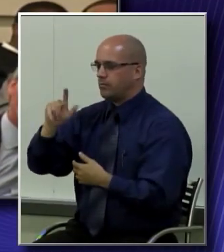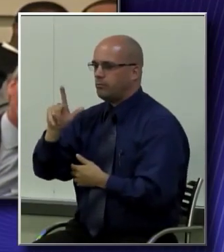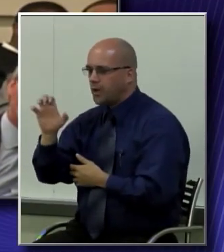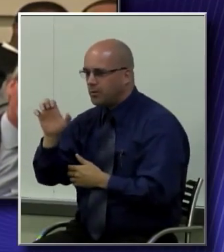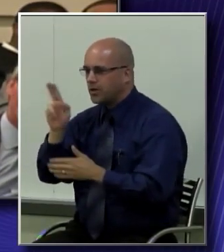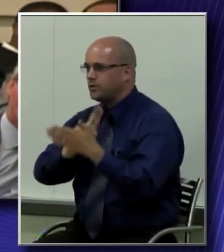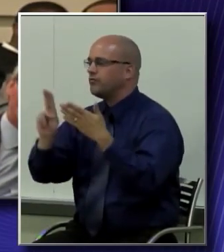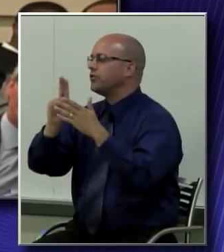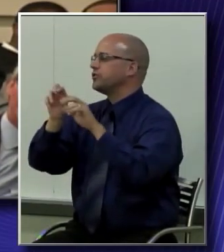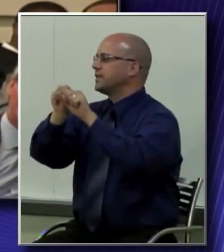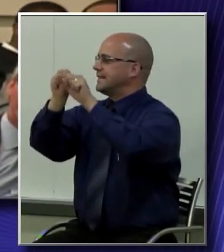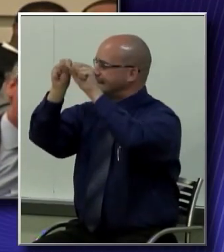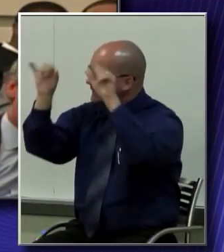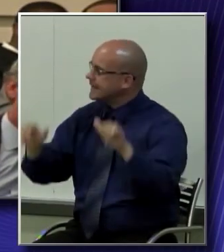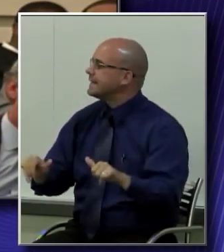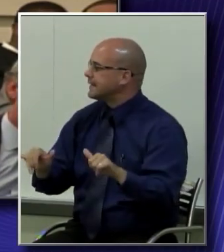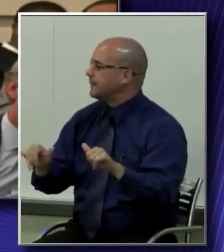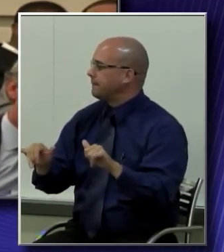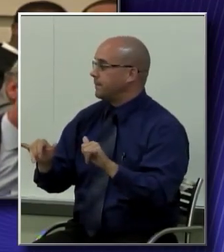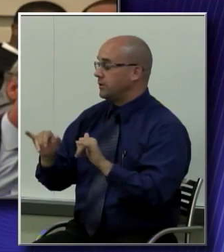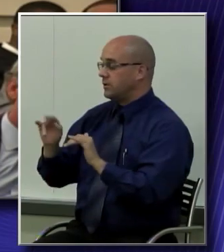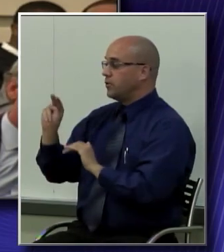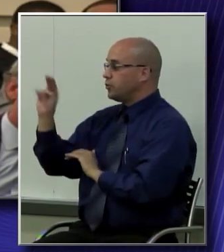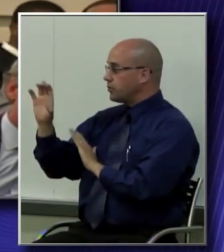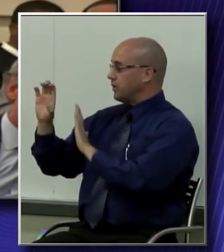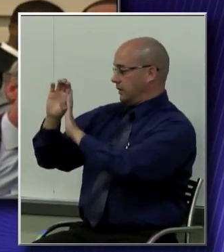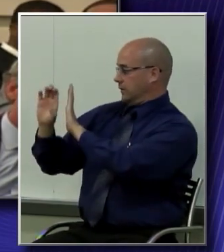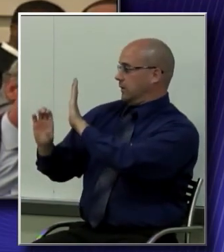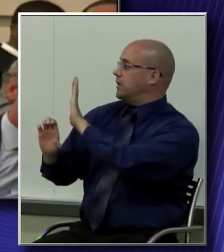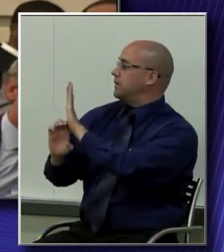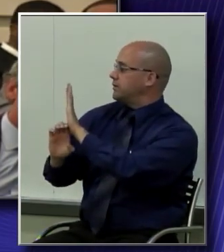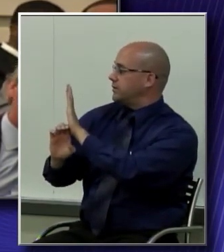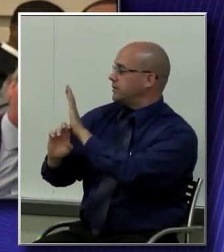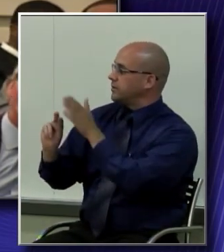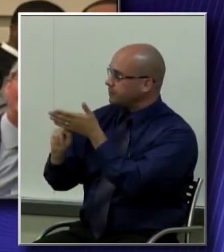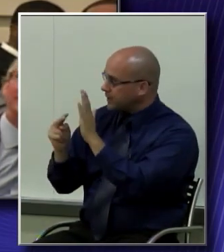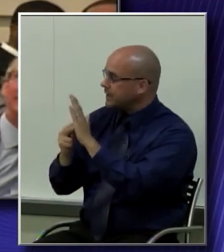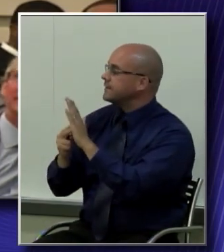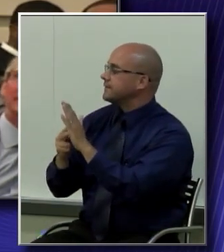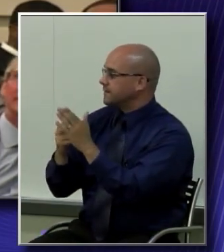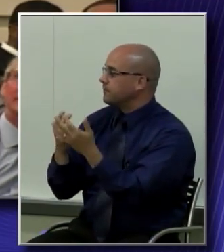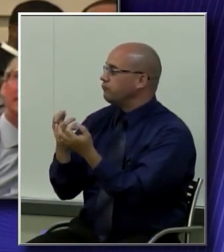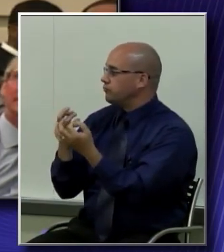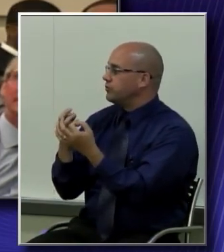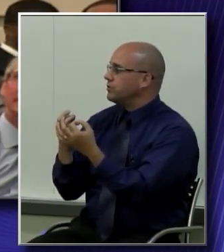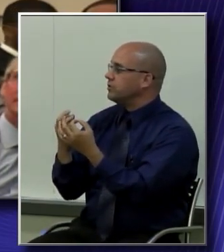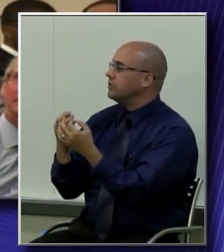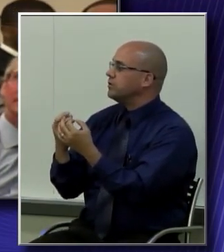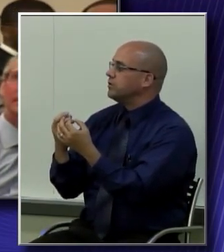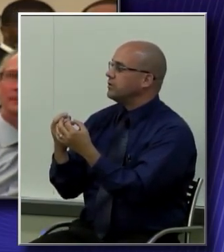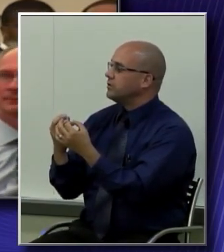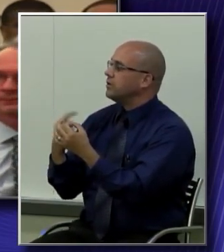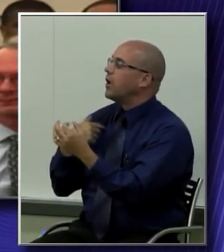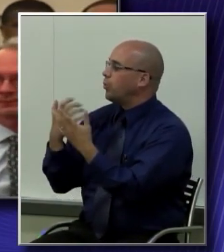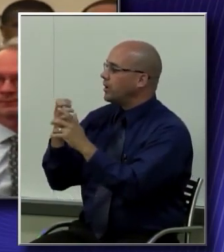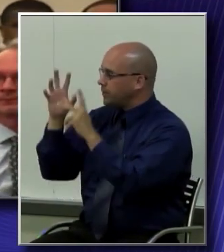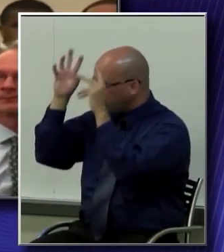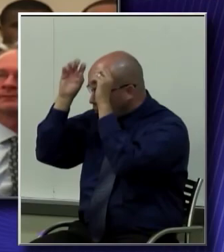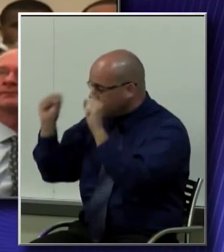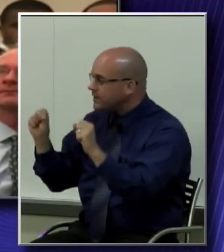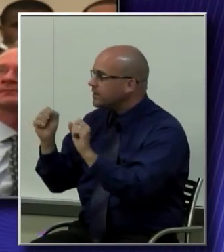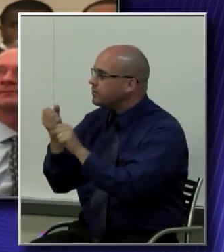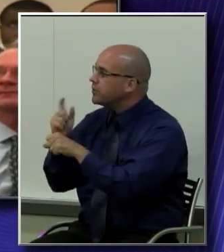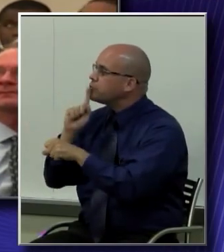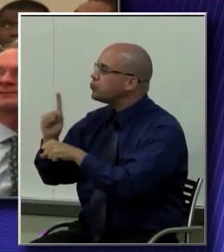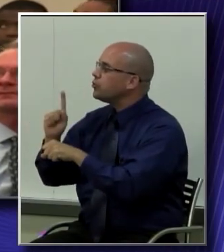North Carolina Constitution dictates that it be as free as practicable. I want a UNC system president who will work to ensure that